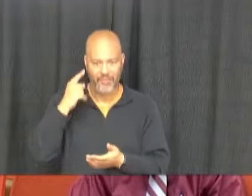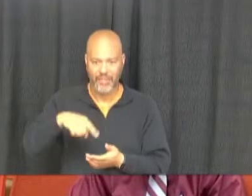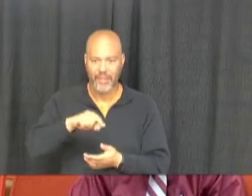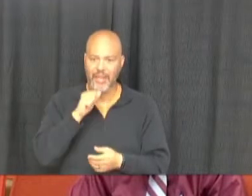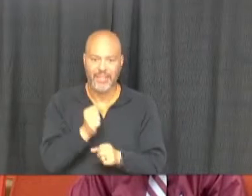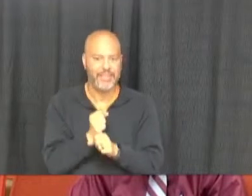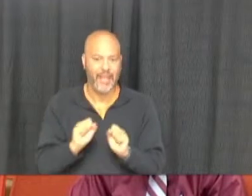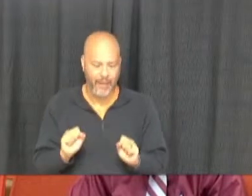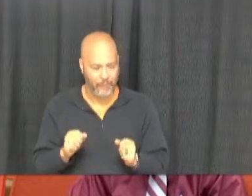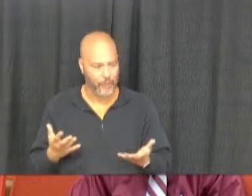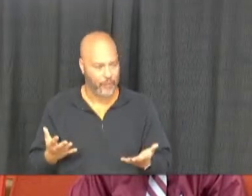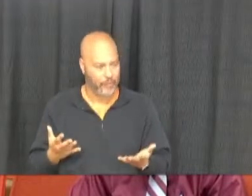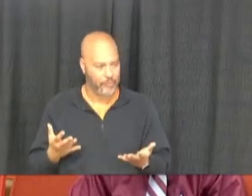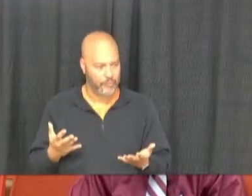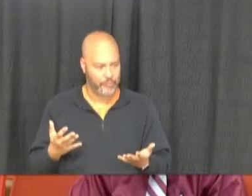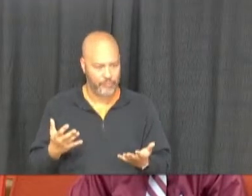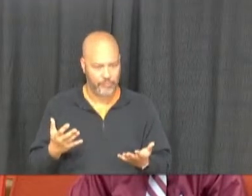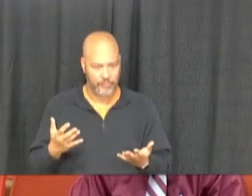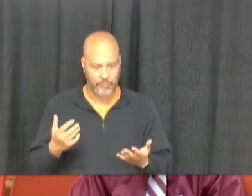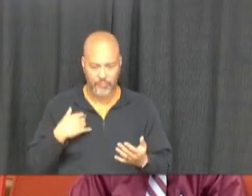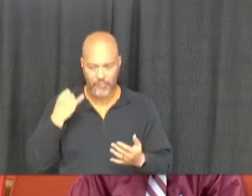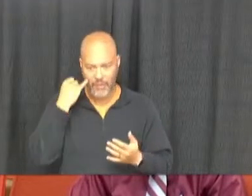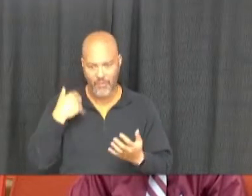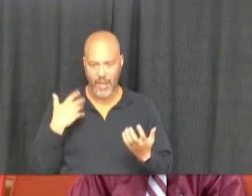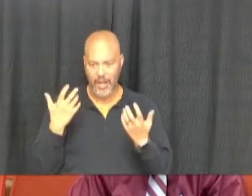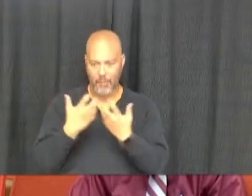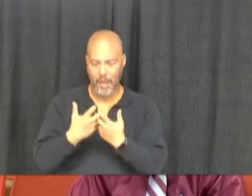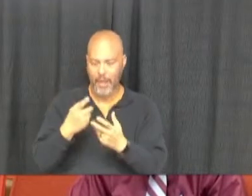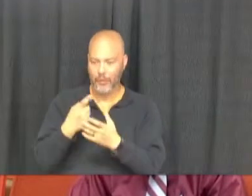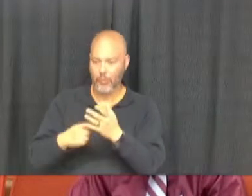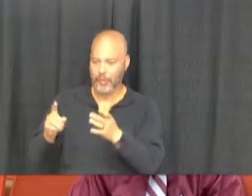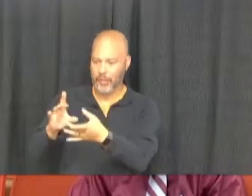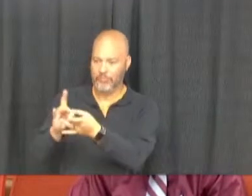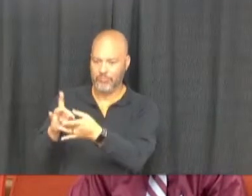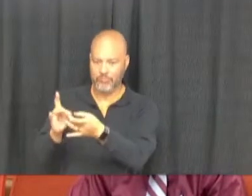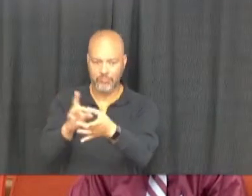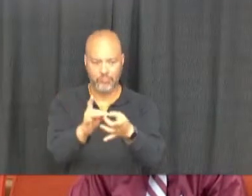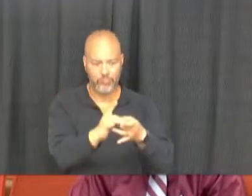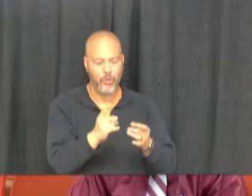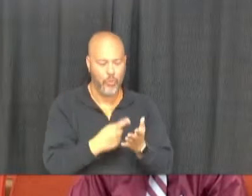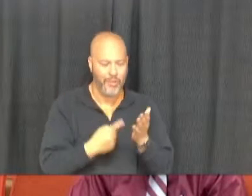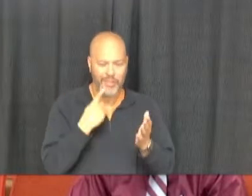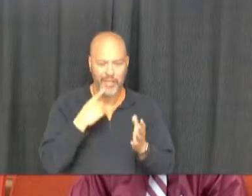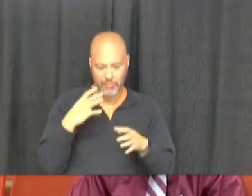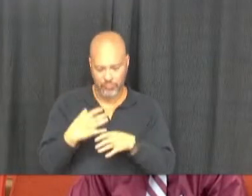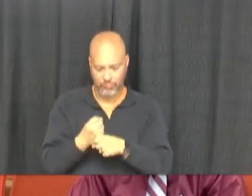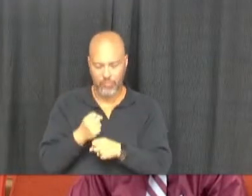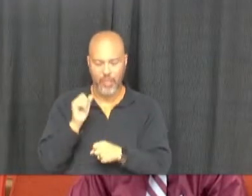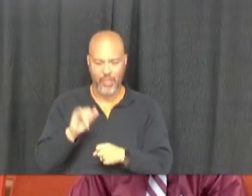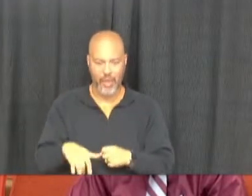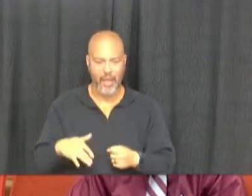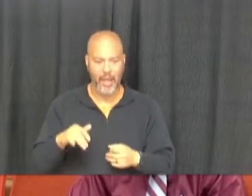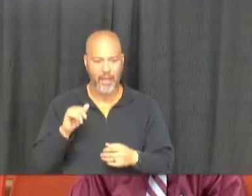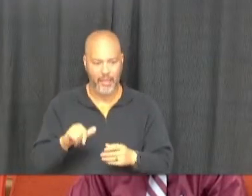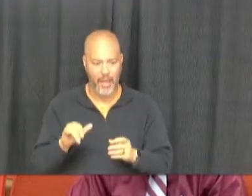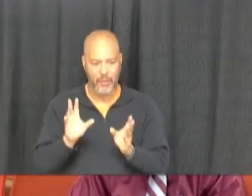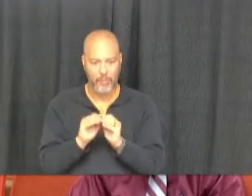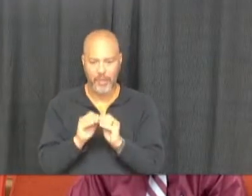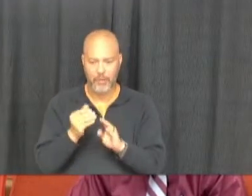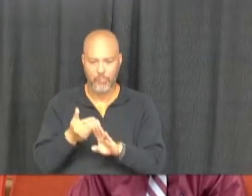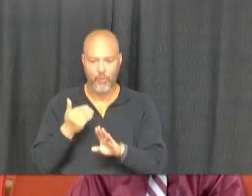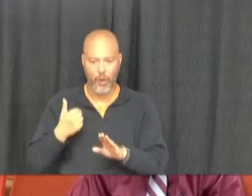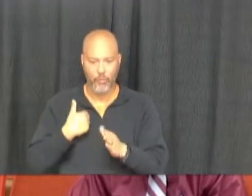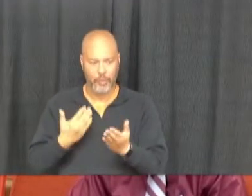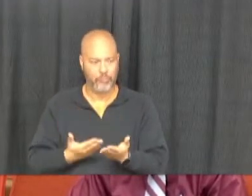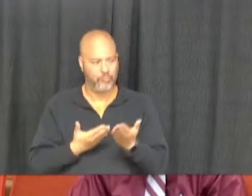safe. I think that's kind of the way, if I combine the two and the enthusiasm around it. So these meetings occurred before we ever came